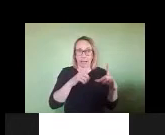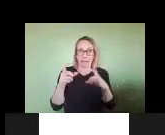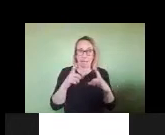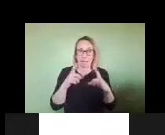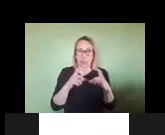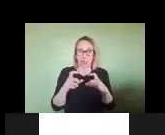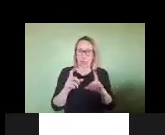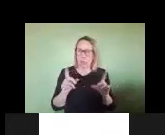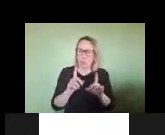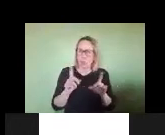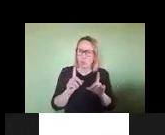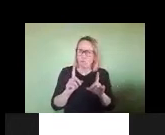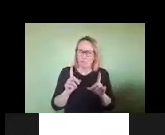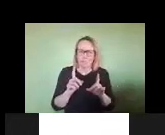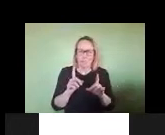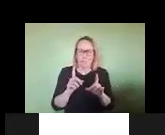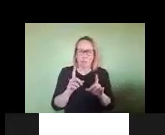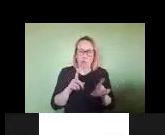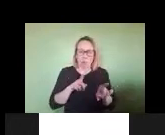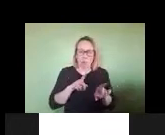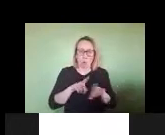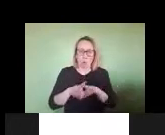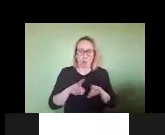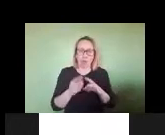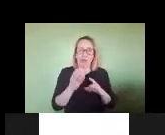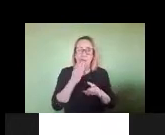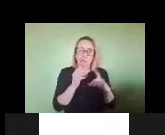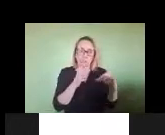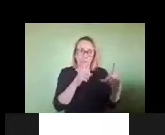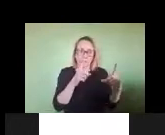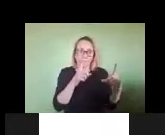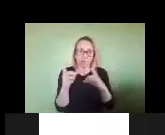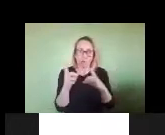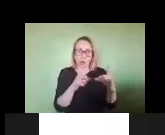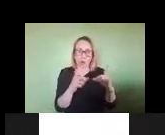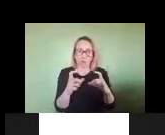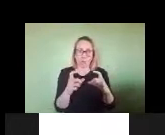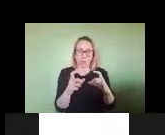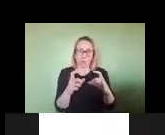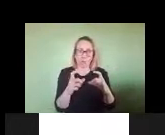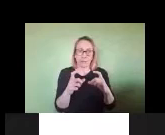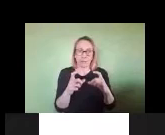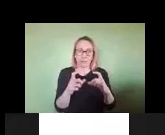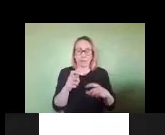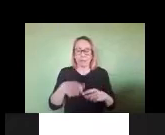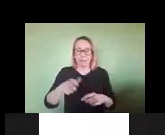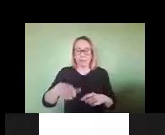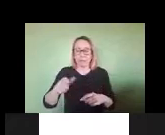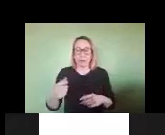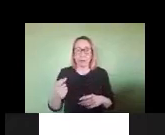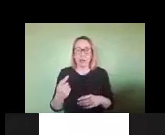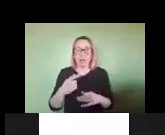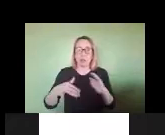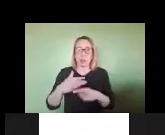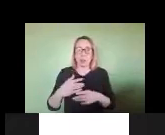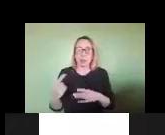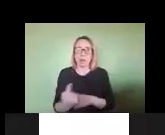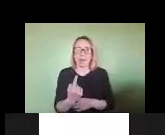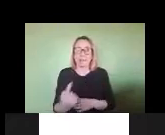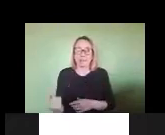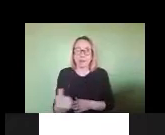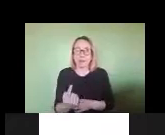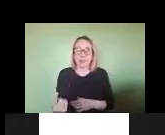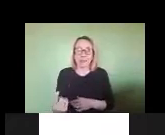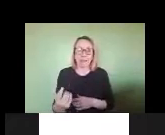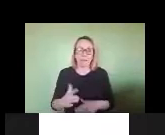to people that through the medium of photography, that people live in social isolation, people that feel that